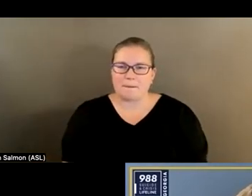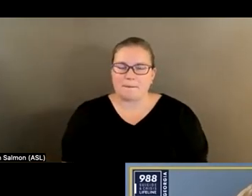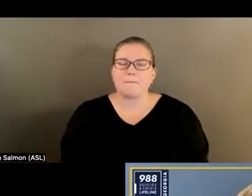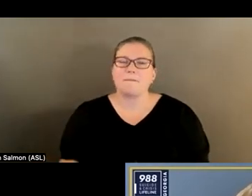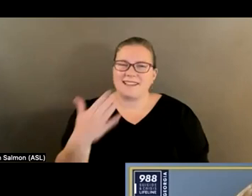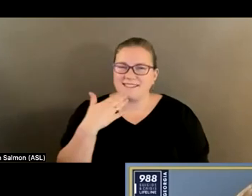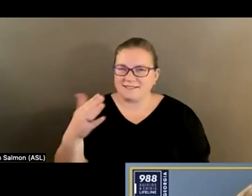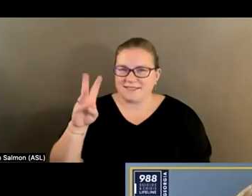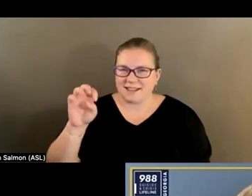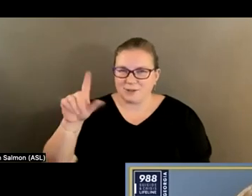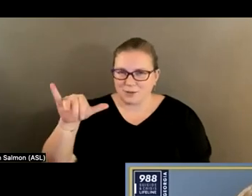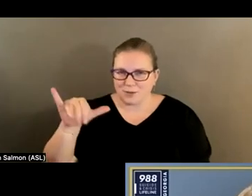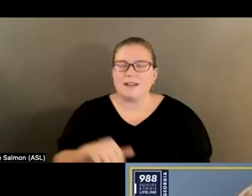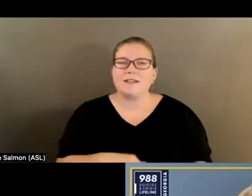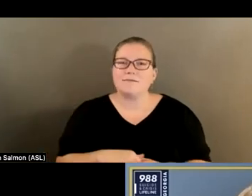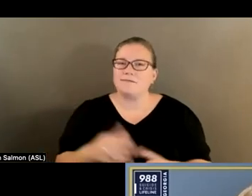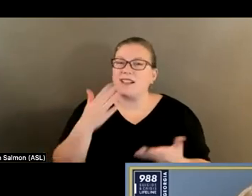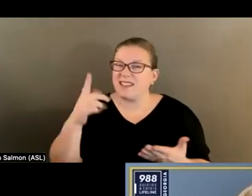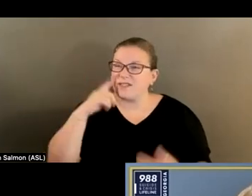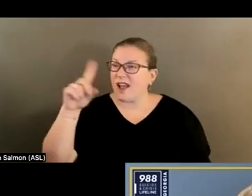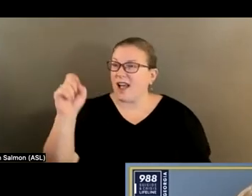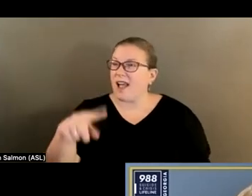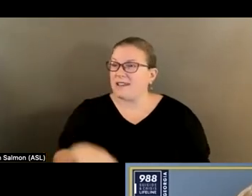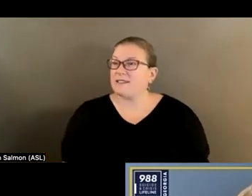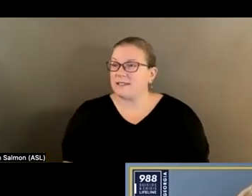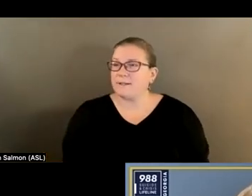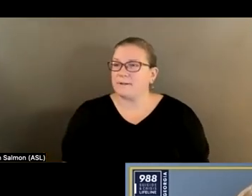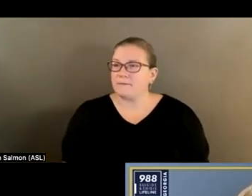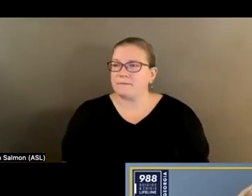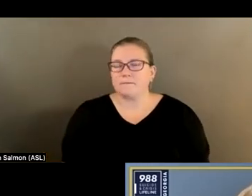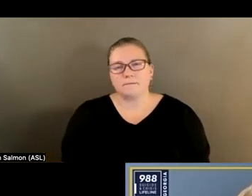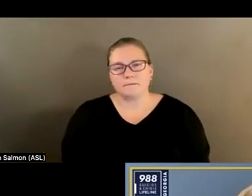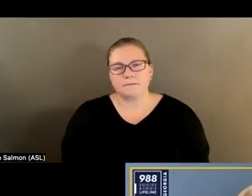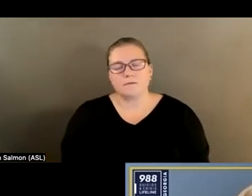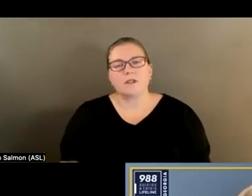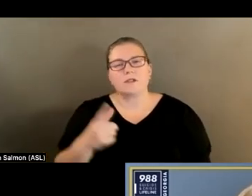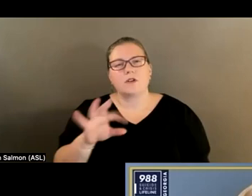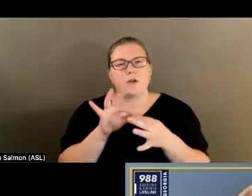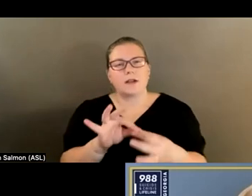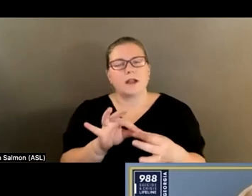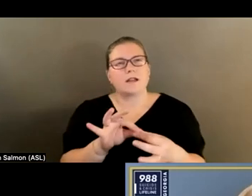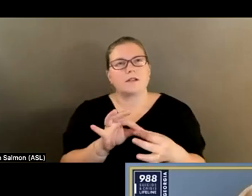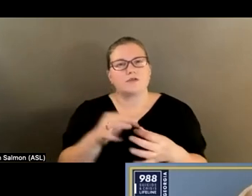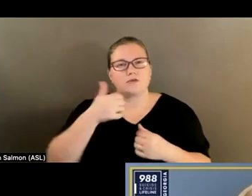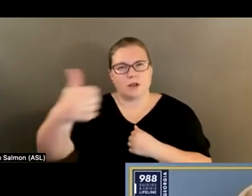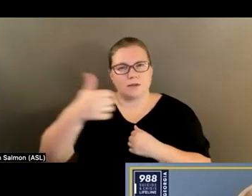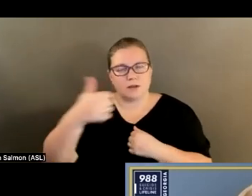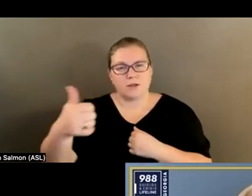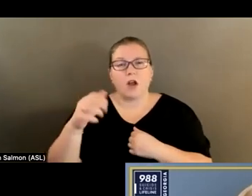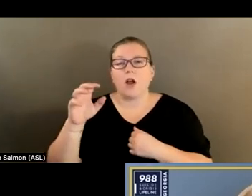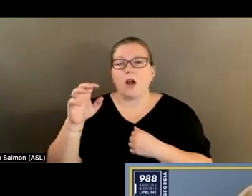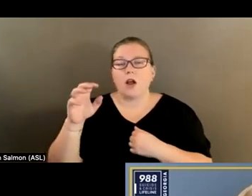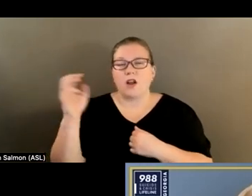Thank you, Wendy, and thank you for bringing the question forward. So as it pertains to transportation, our mobile crisis